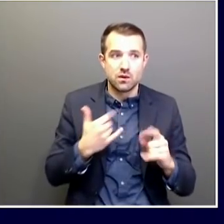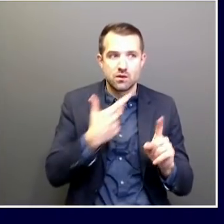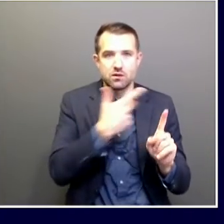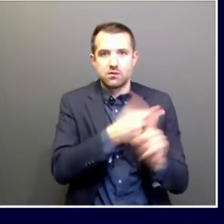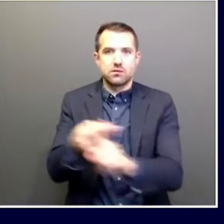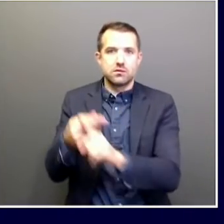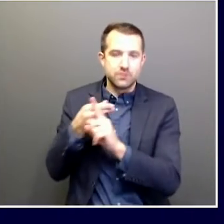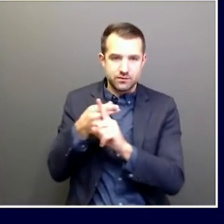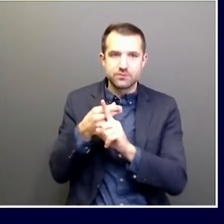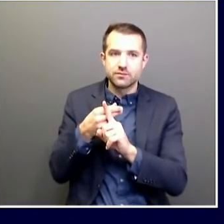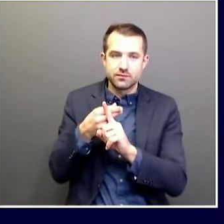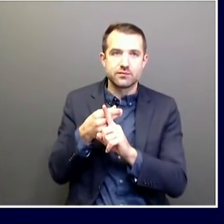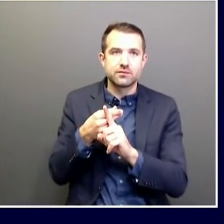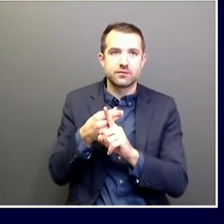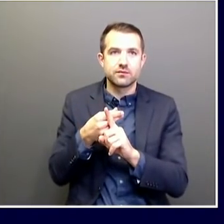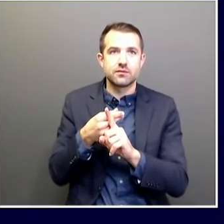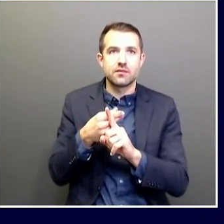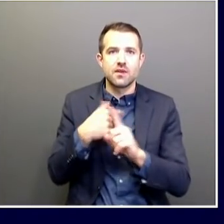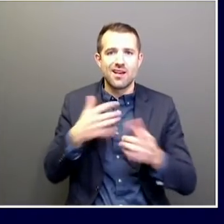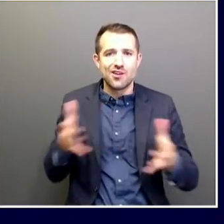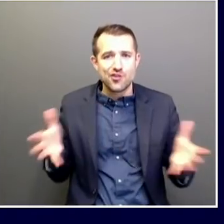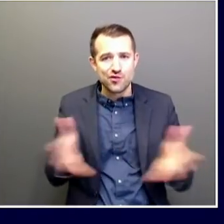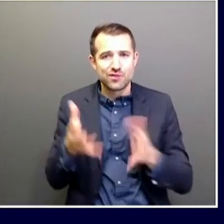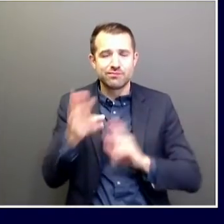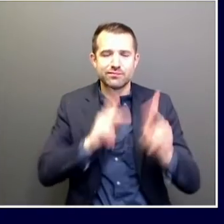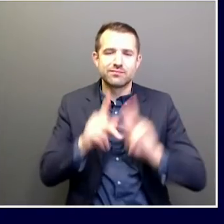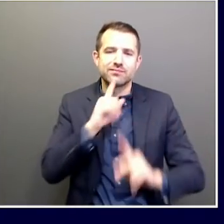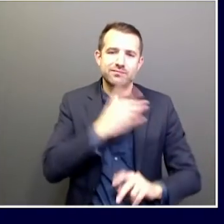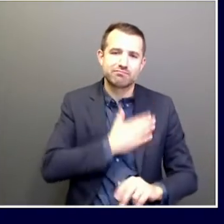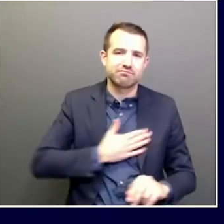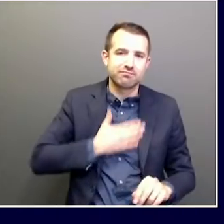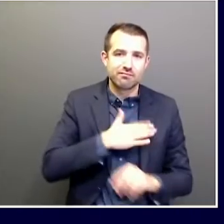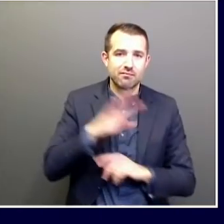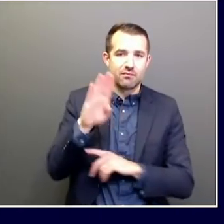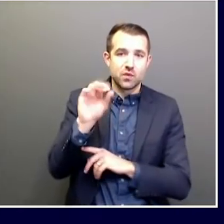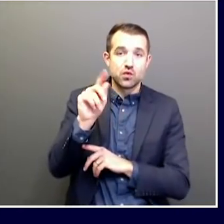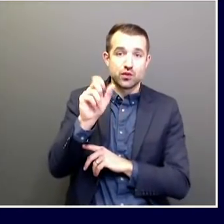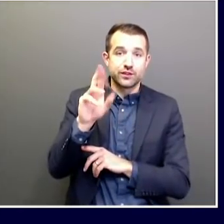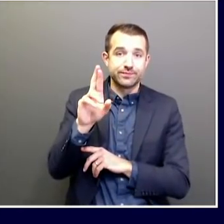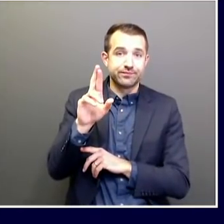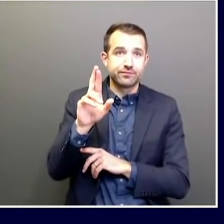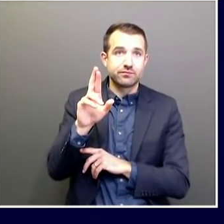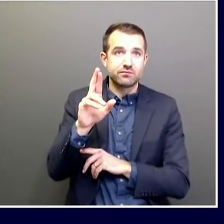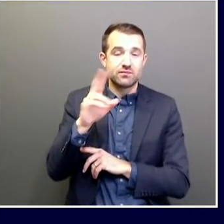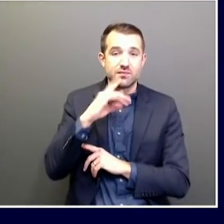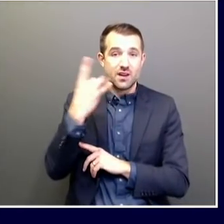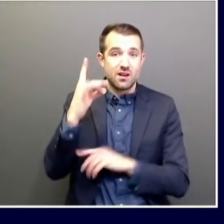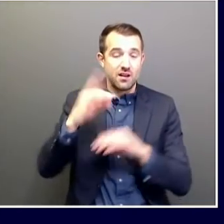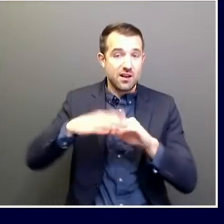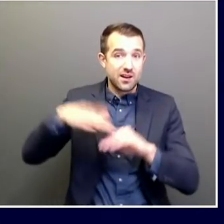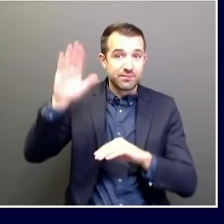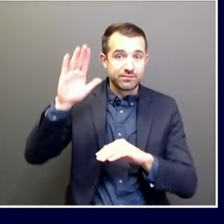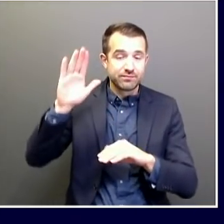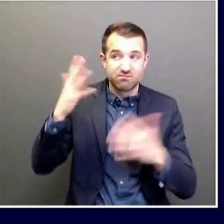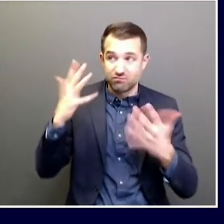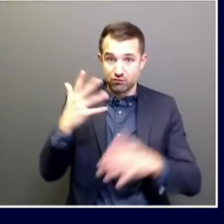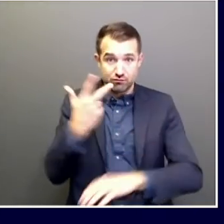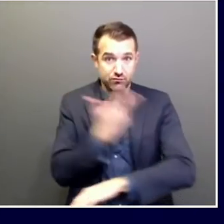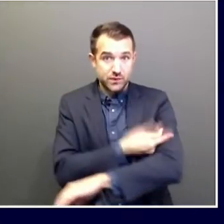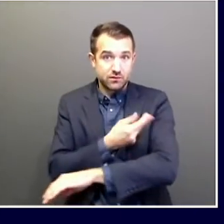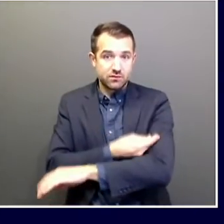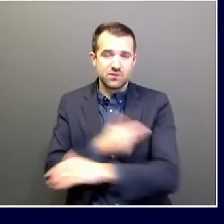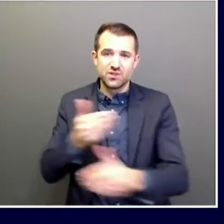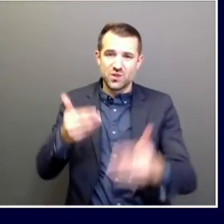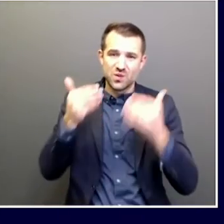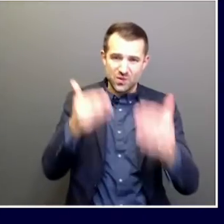want to encourage folks to get their booster. I think everyone over the age of 18 who got a vaccine should get a booster. It